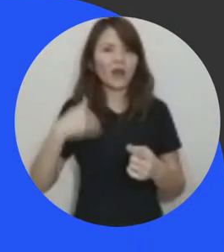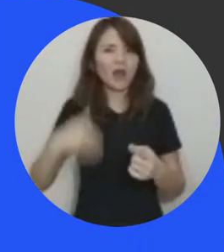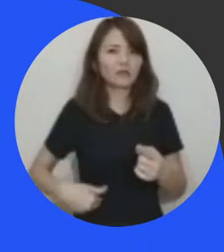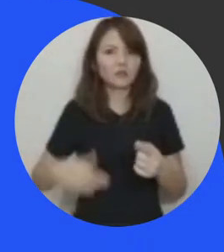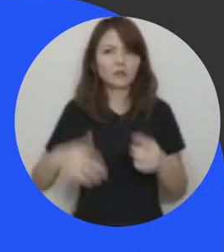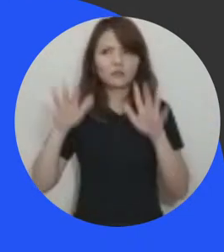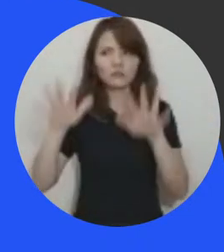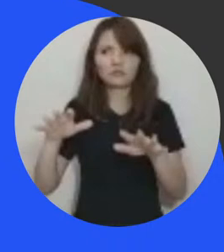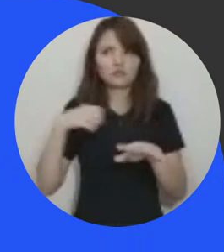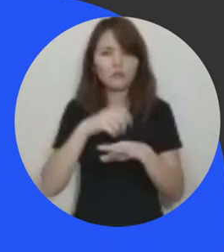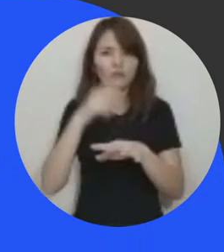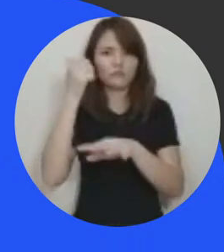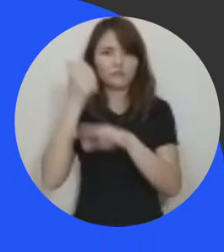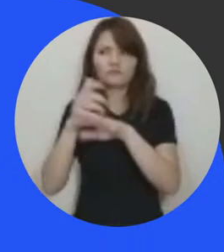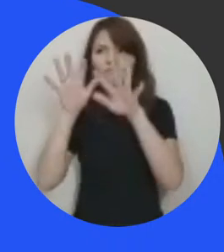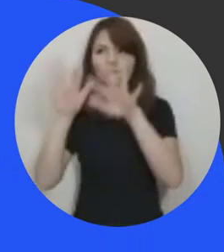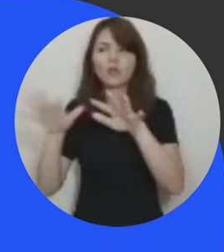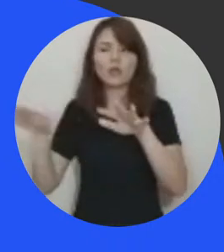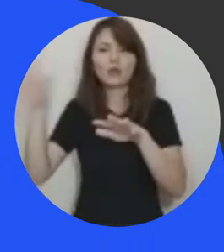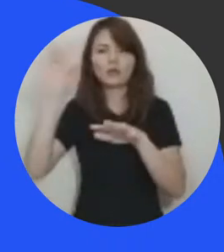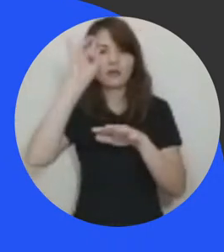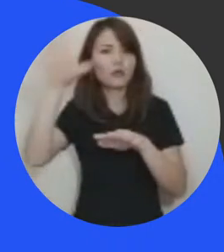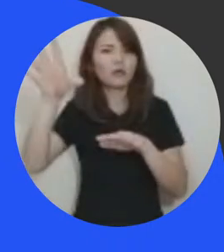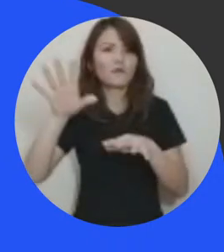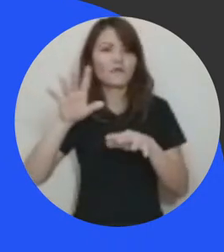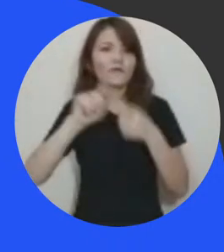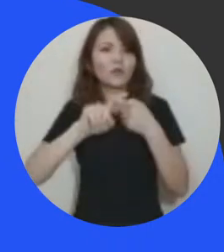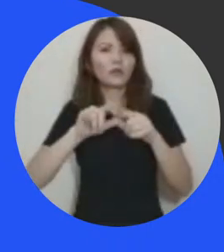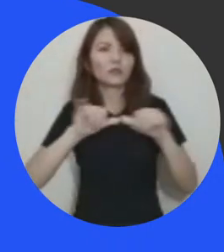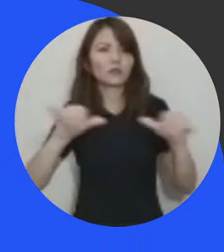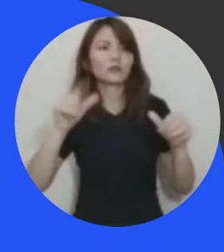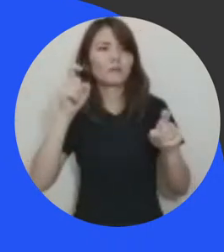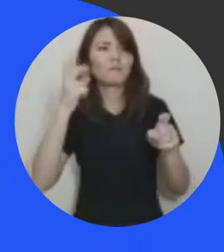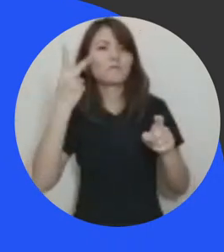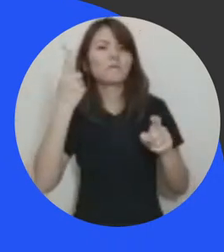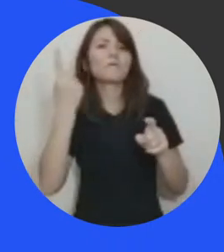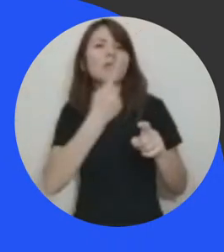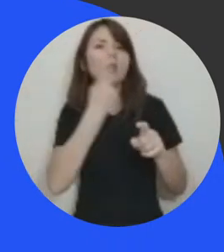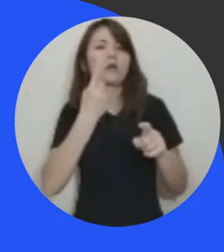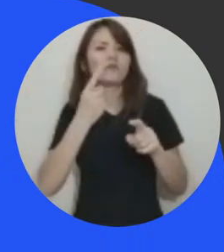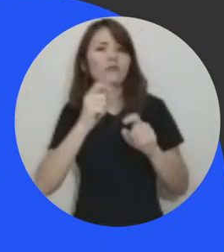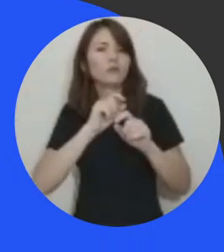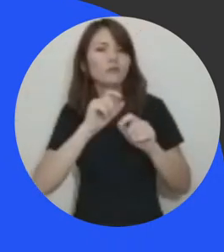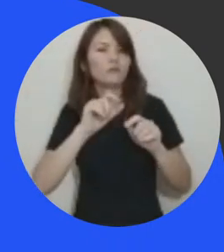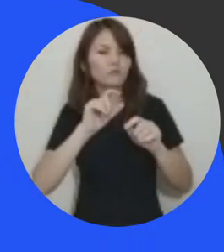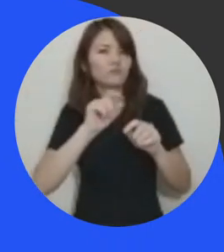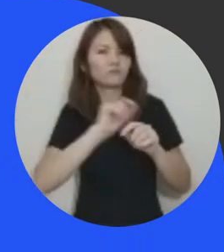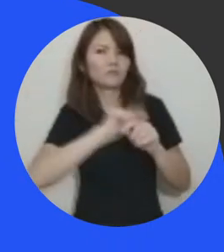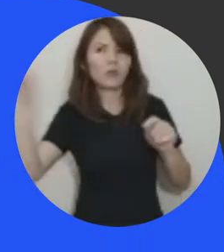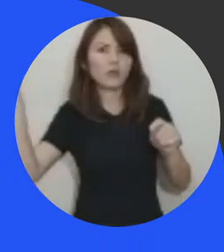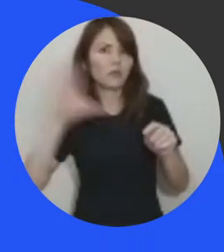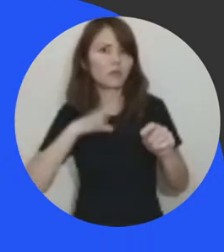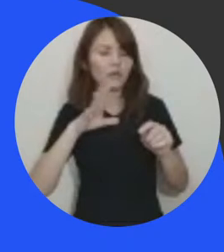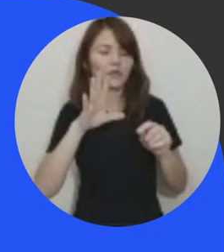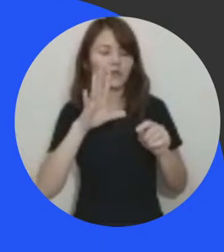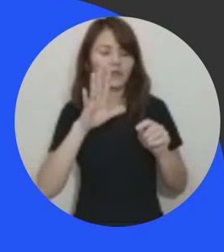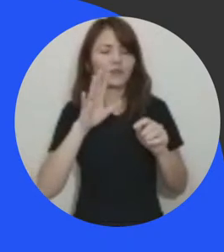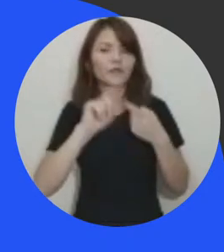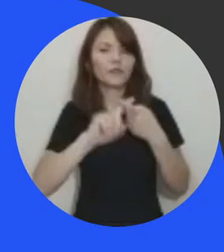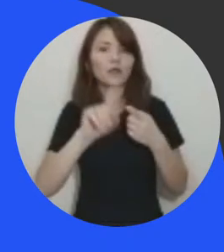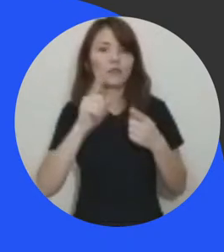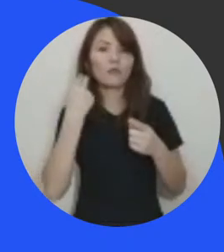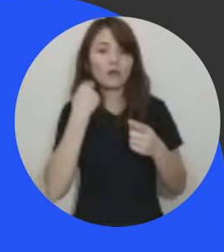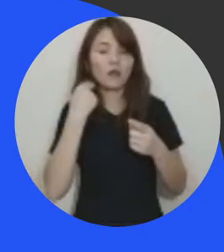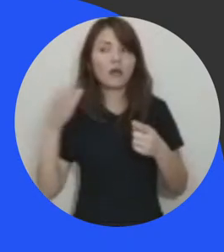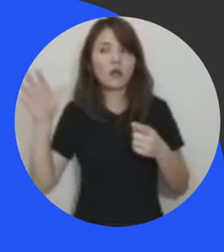UK in the first wave. And that's interesting because in the UK, there was a lot of media interest about